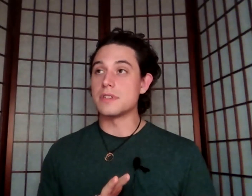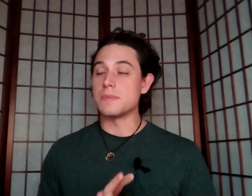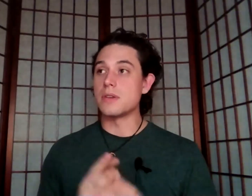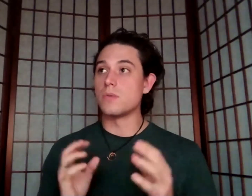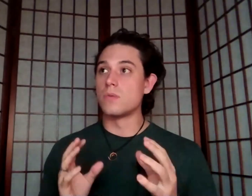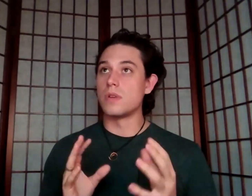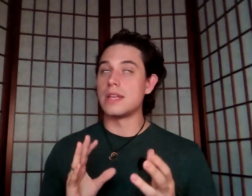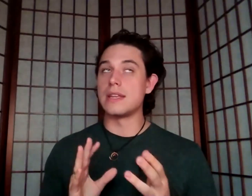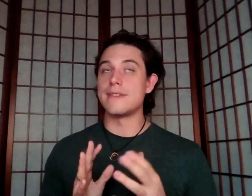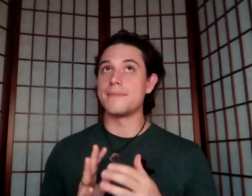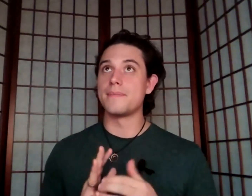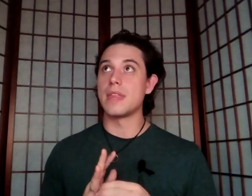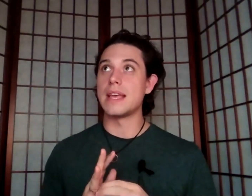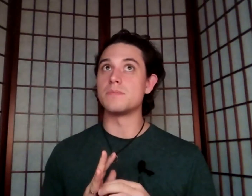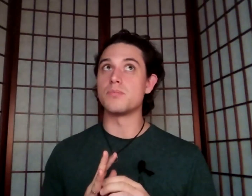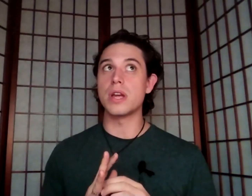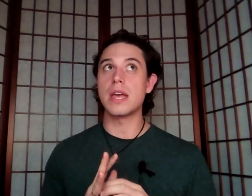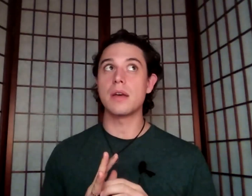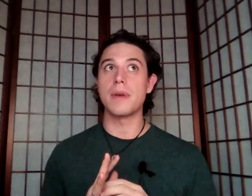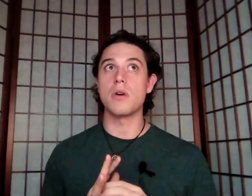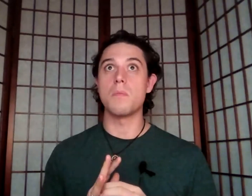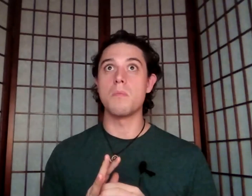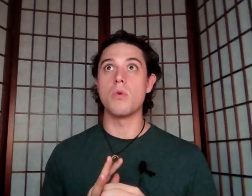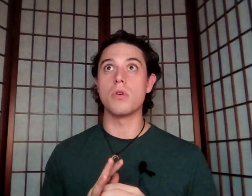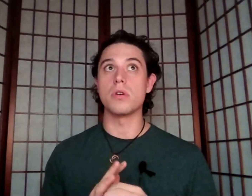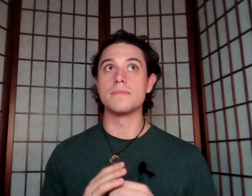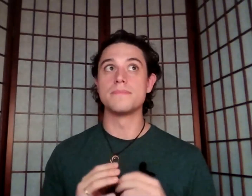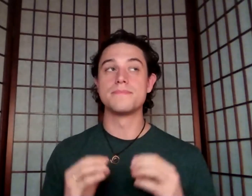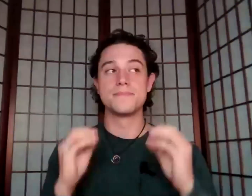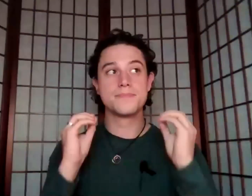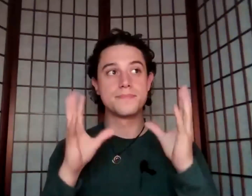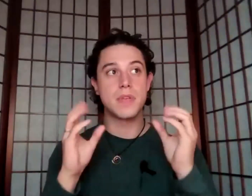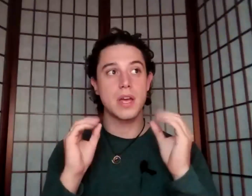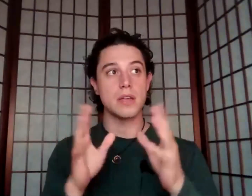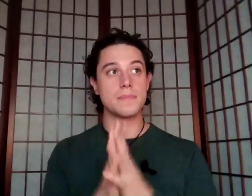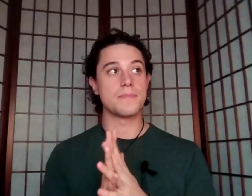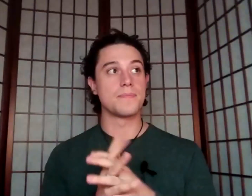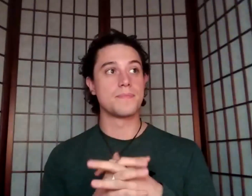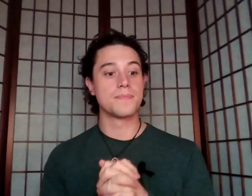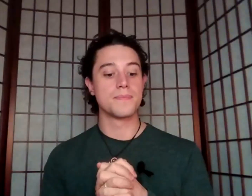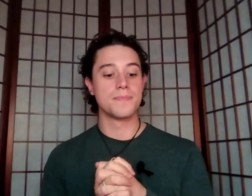collective, excuse me, it's bringing about more,